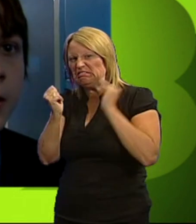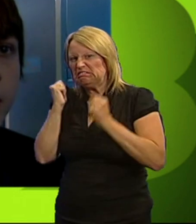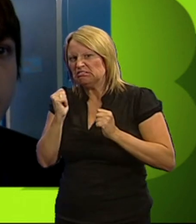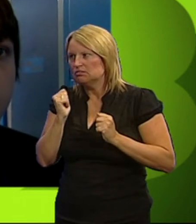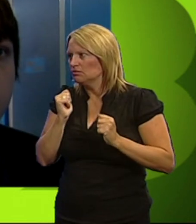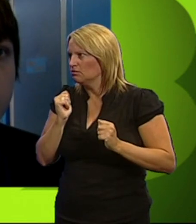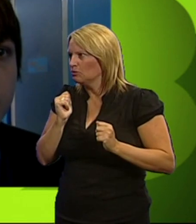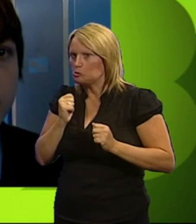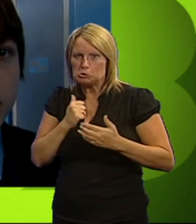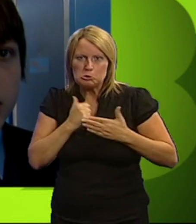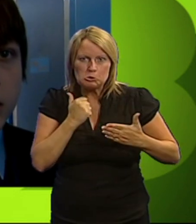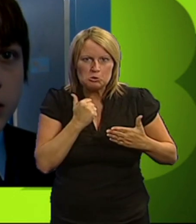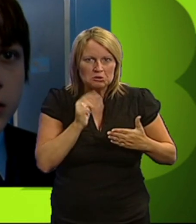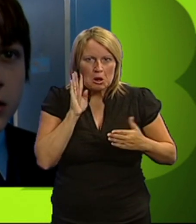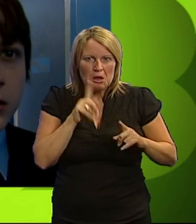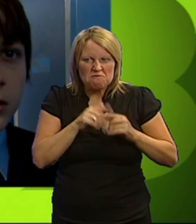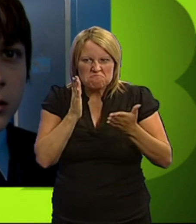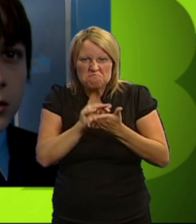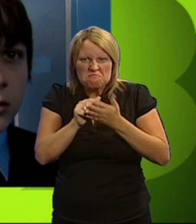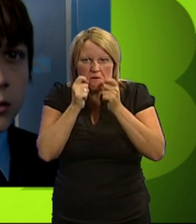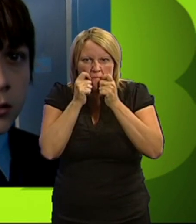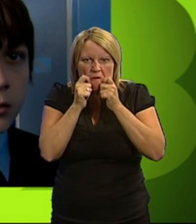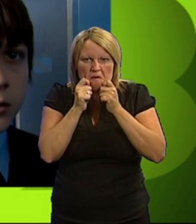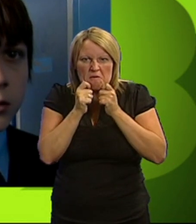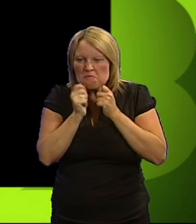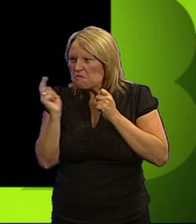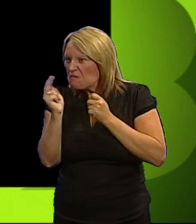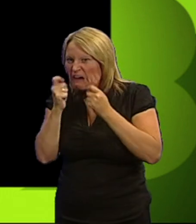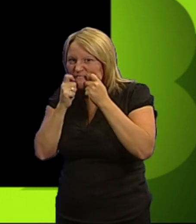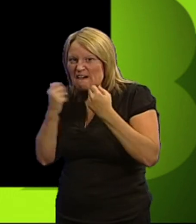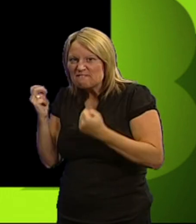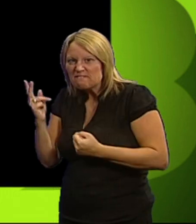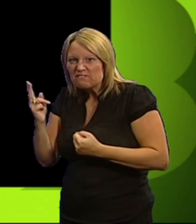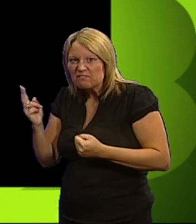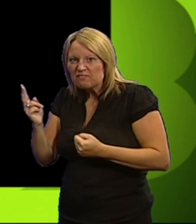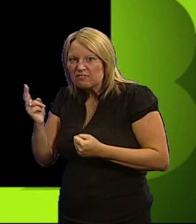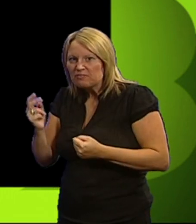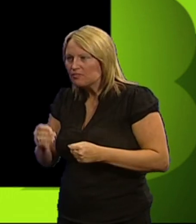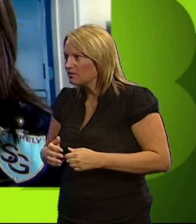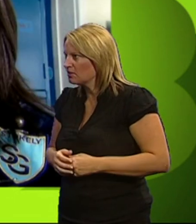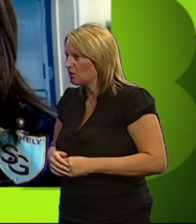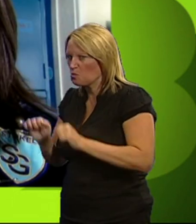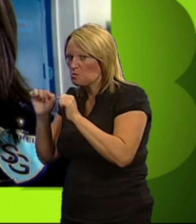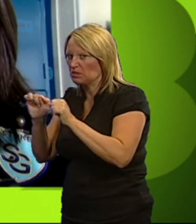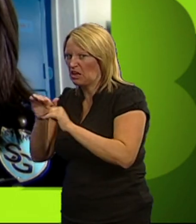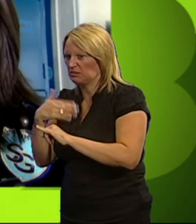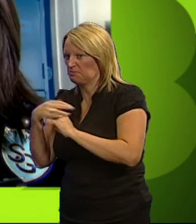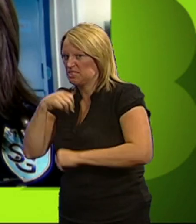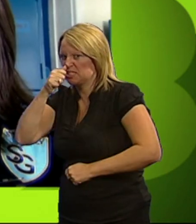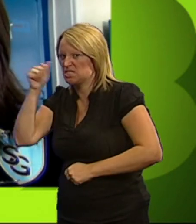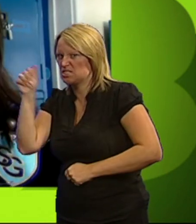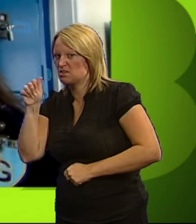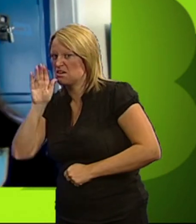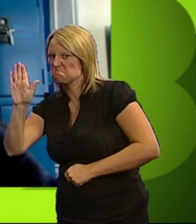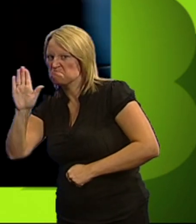one. Cool. At least she sounds like a proper vampire. I mean, you two haven't got a fang between you. Just you wait till I'm 16,